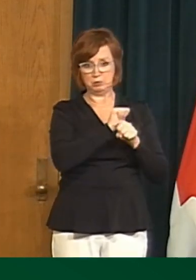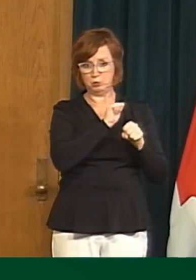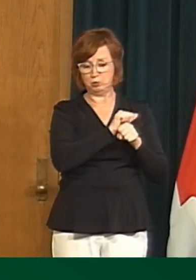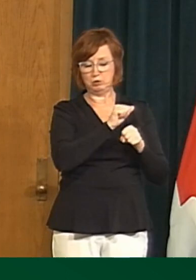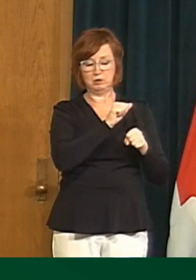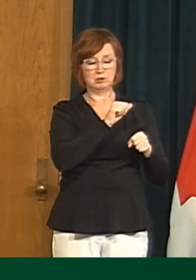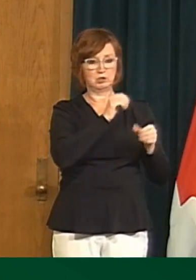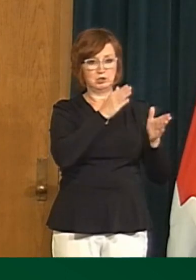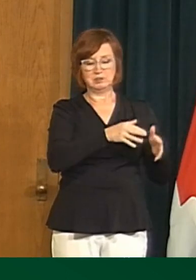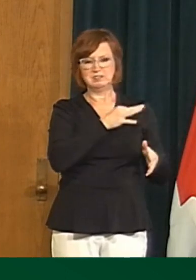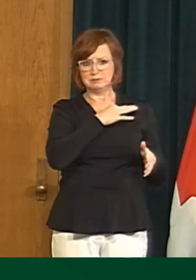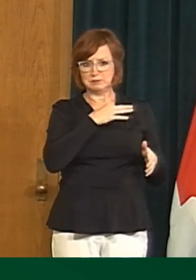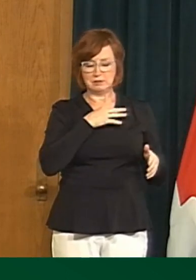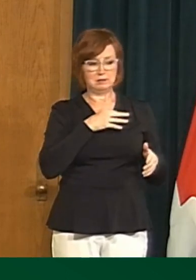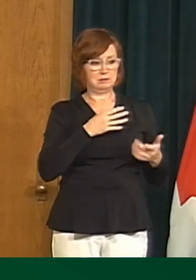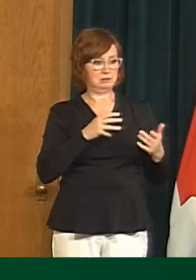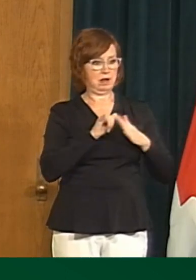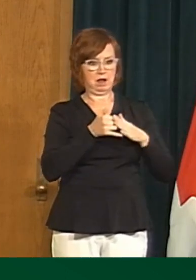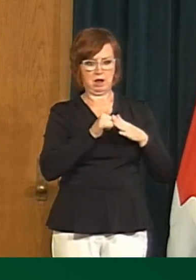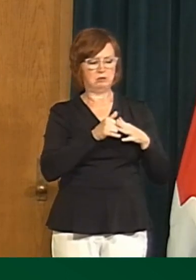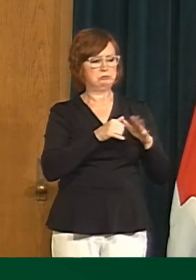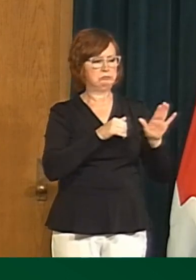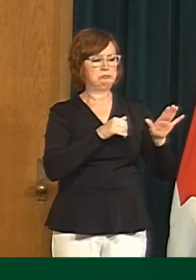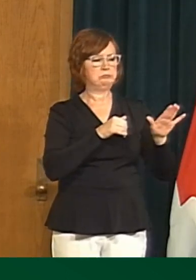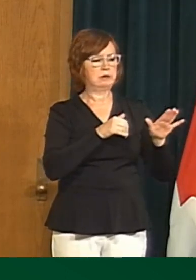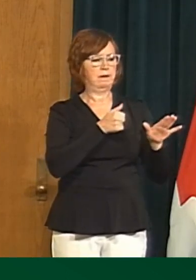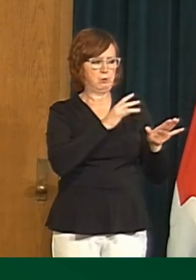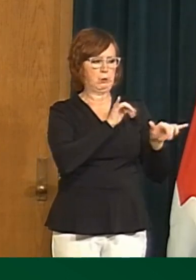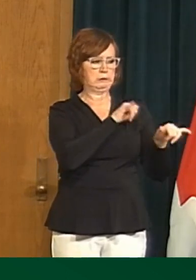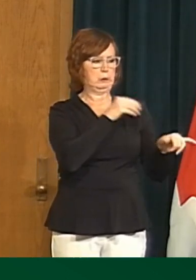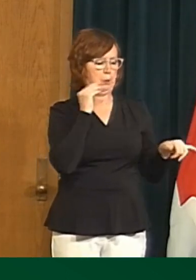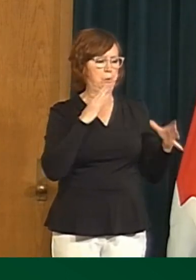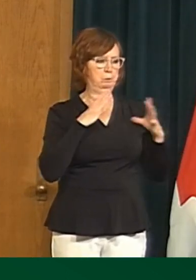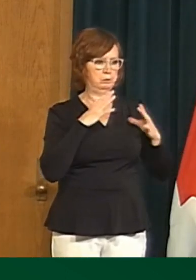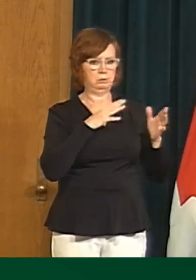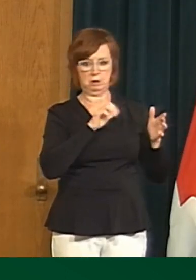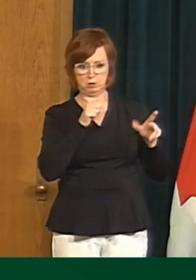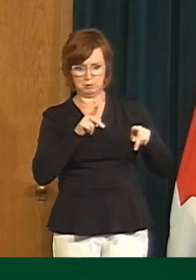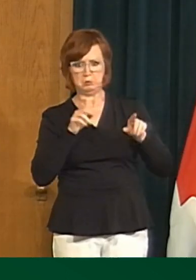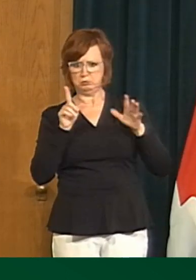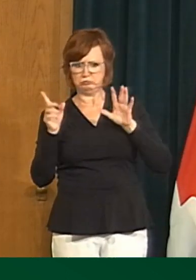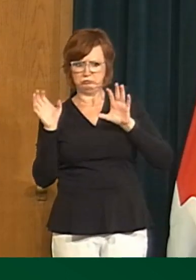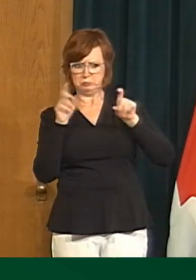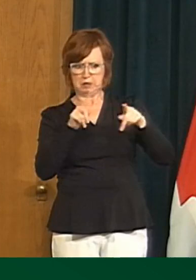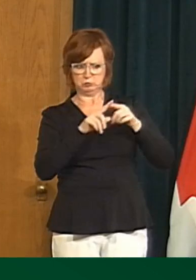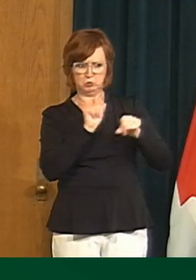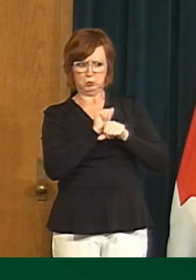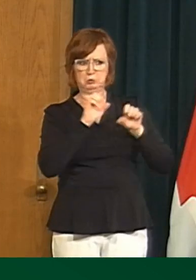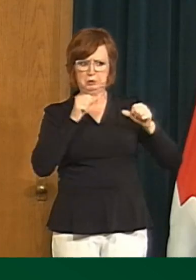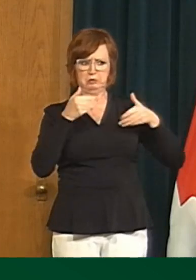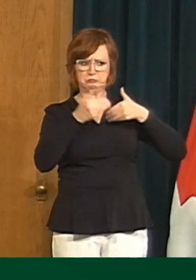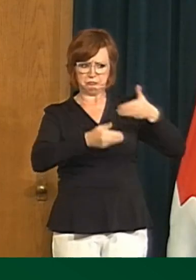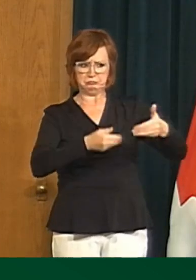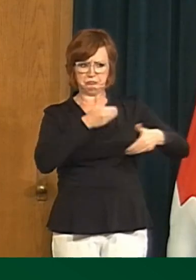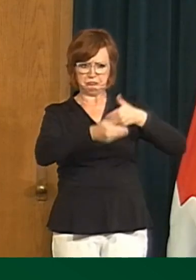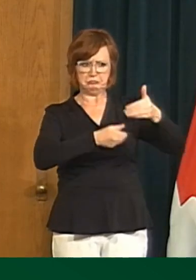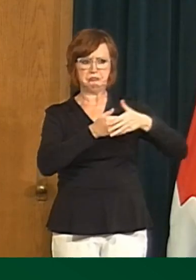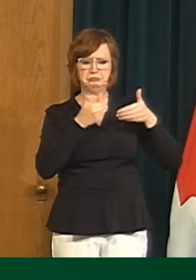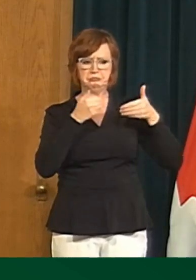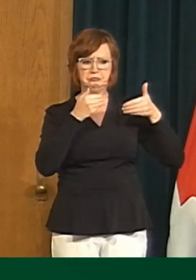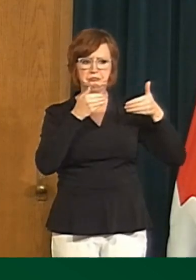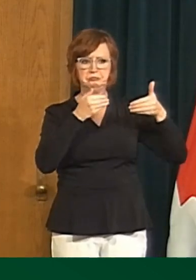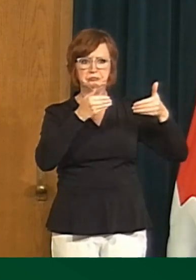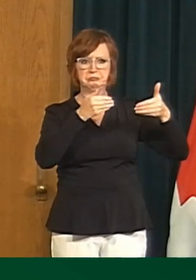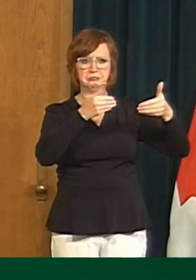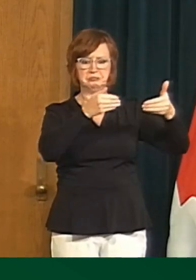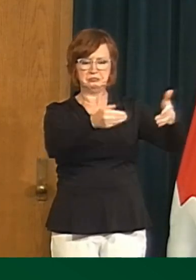will be bringing some back, but some will continue to work at home for a period of time. But it's also important for us to remember as we go through the next number